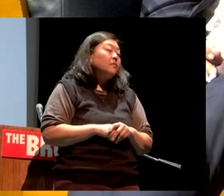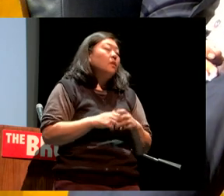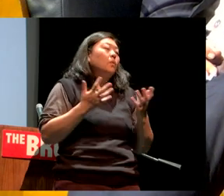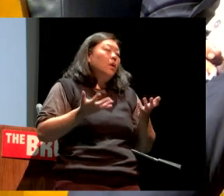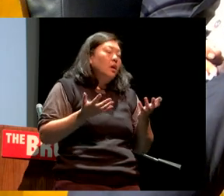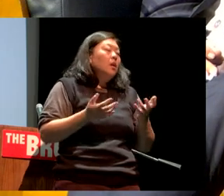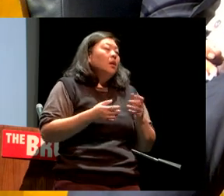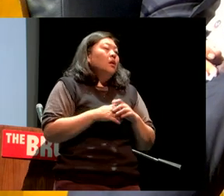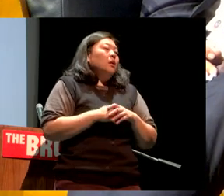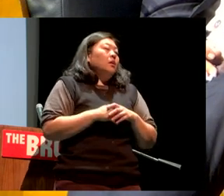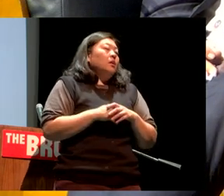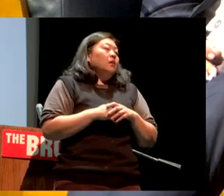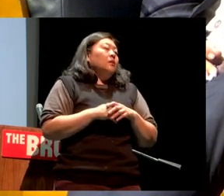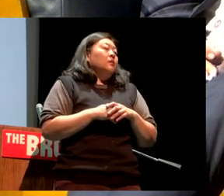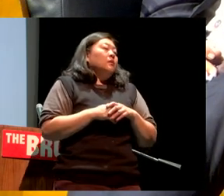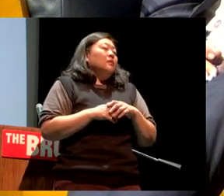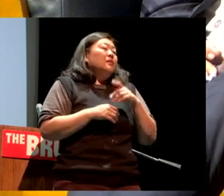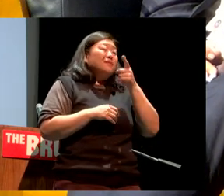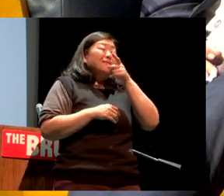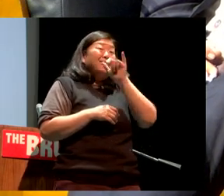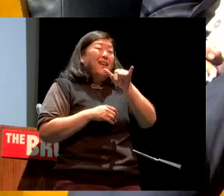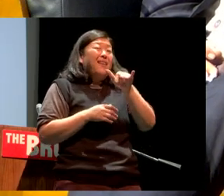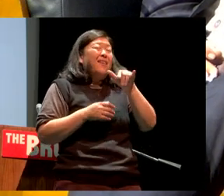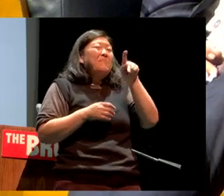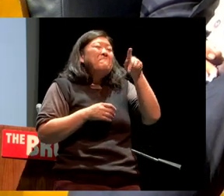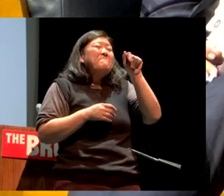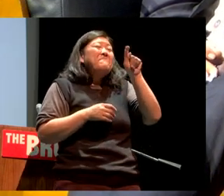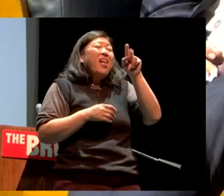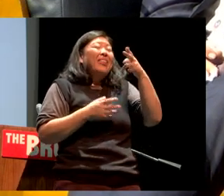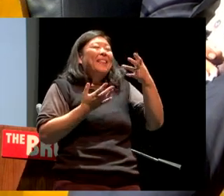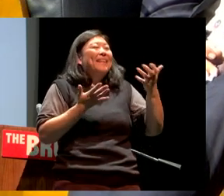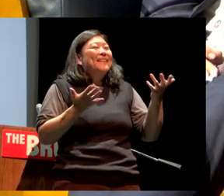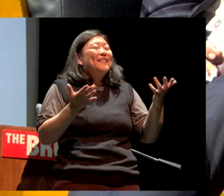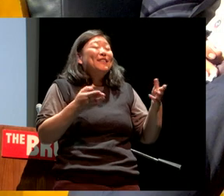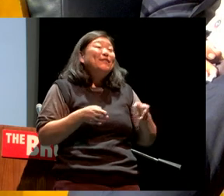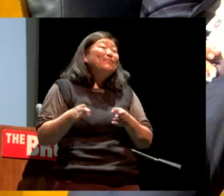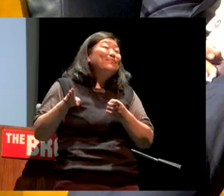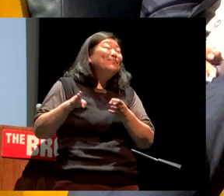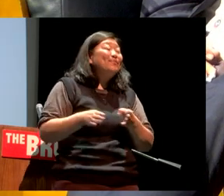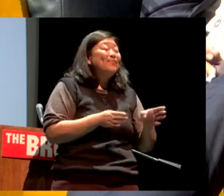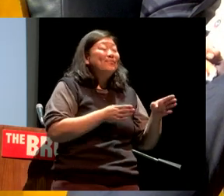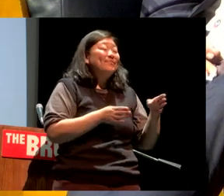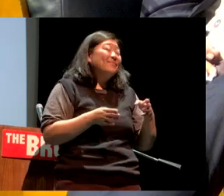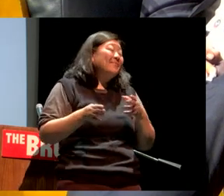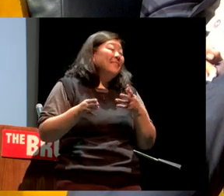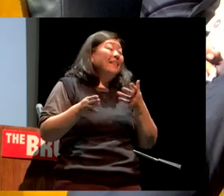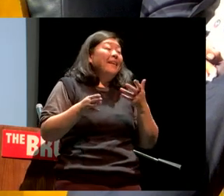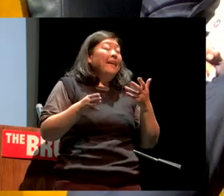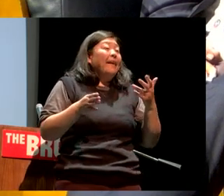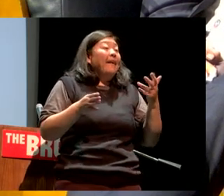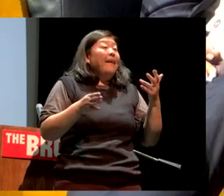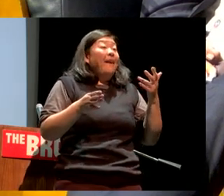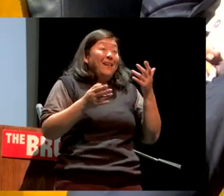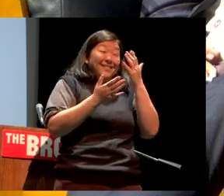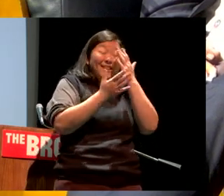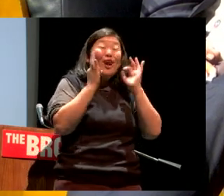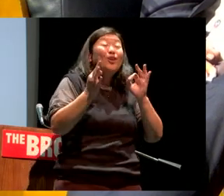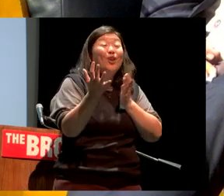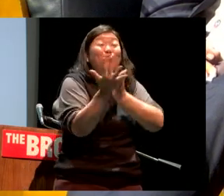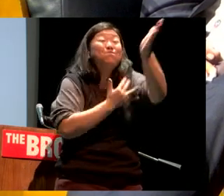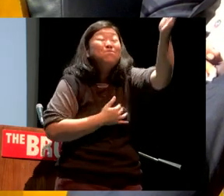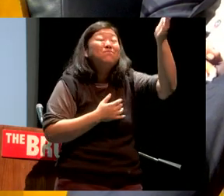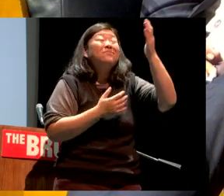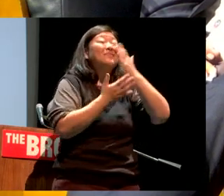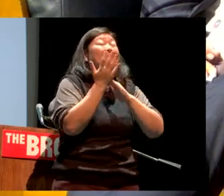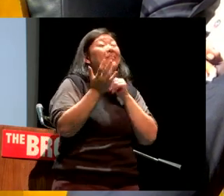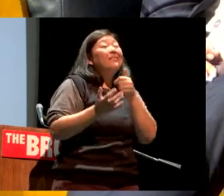you're going. And so, yeah, just hope that it's going to be done the right way. But for sure, I think it's going to be shifting a lot of how people make